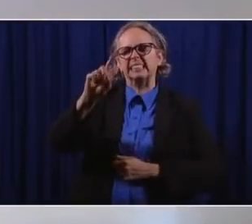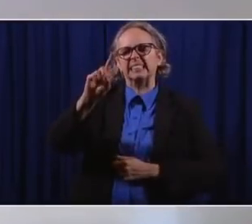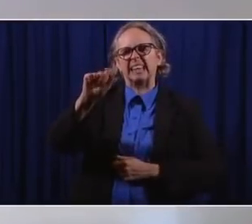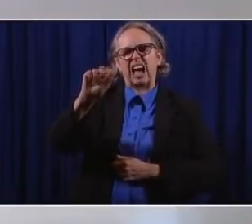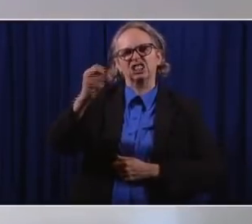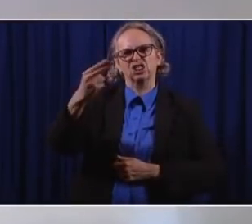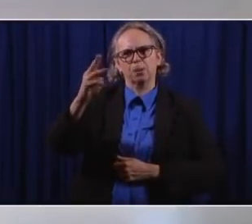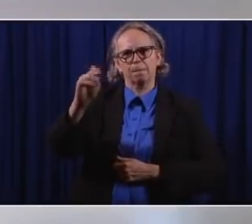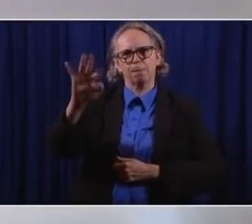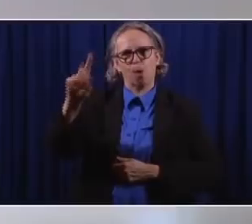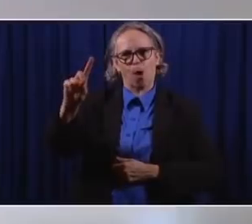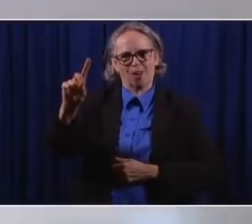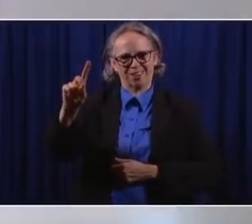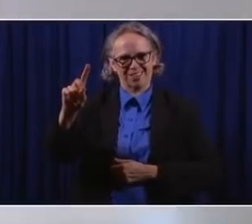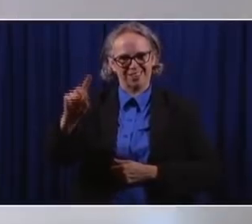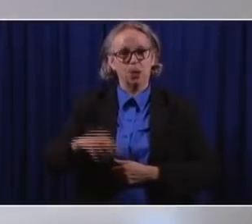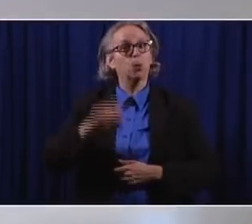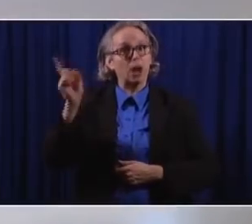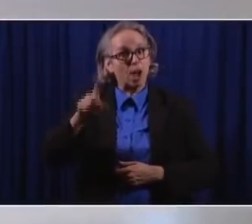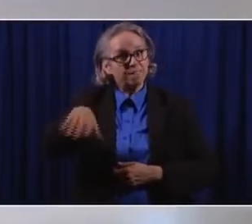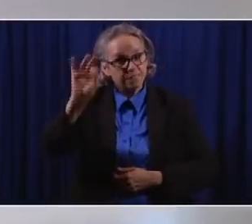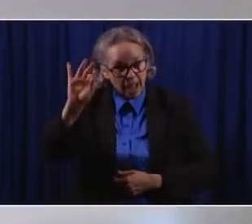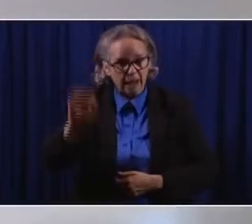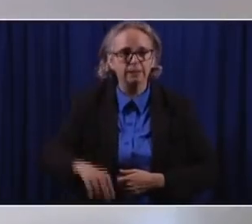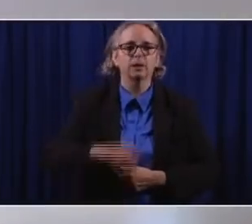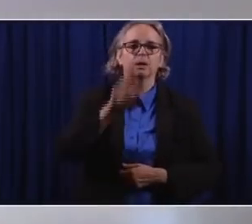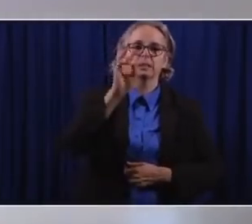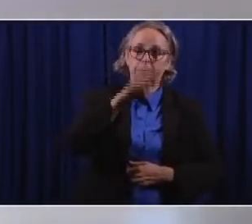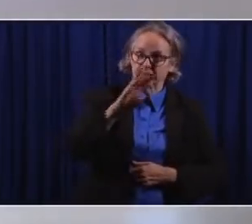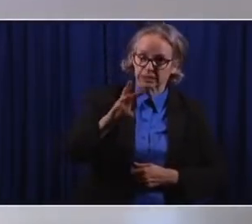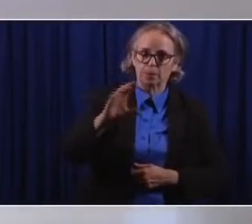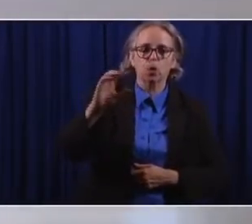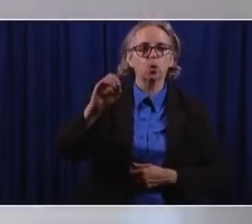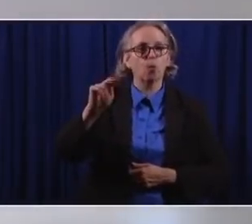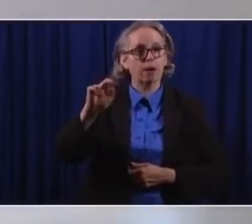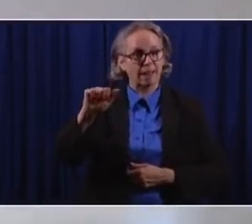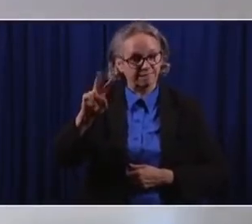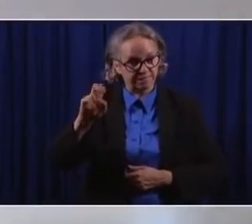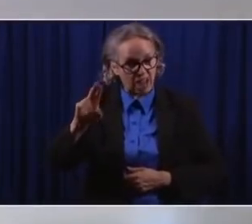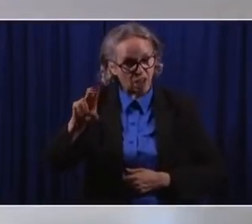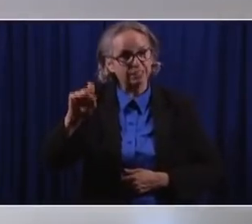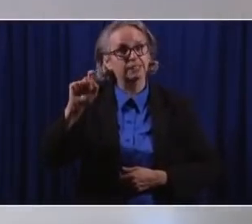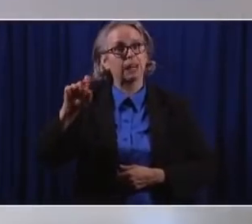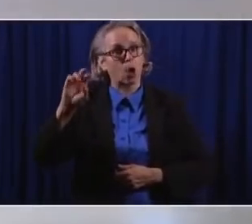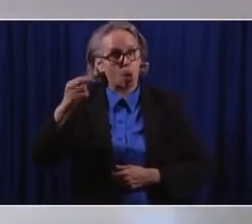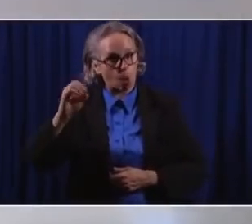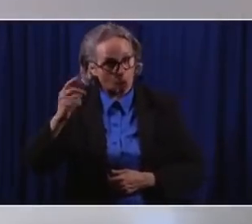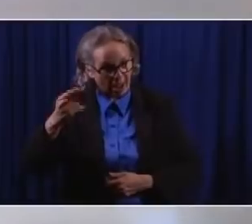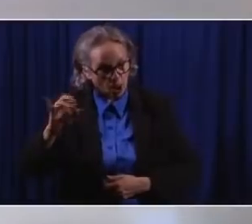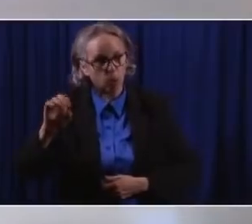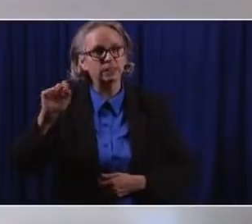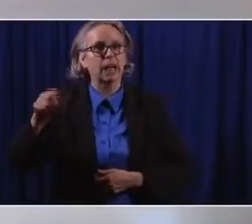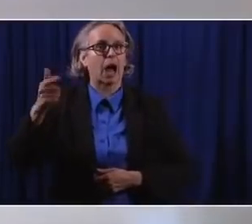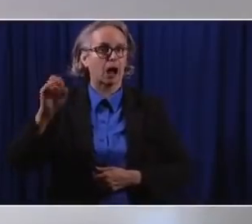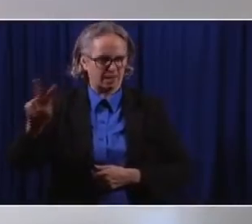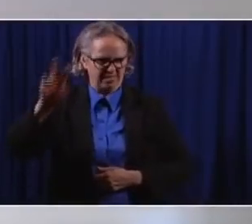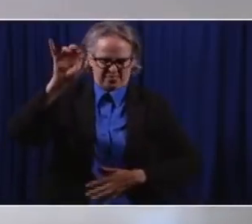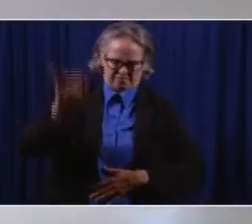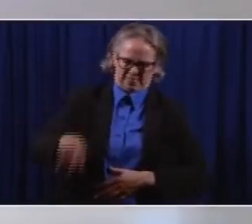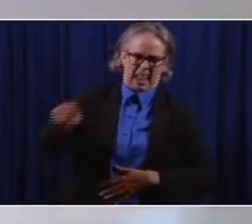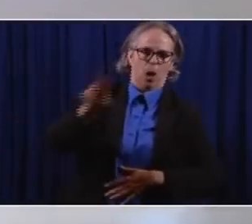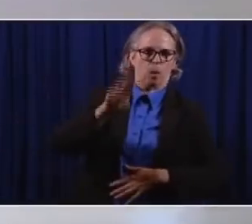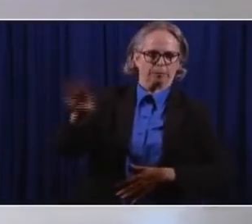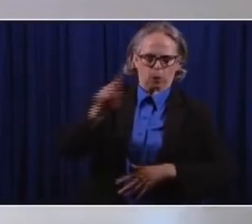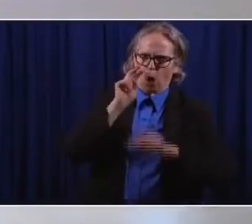www.coronavirus.gov, and it will be launched when indoor visitation begins. And this dashboard will be very important in helping family members understand and